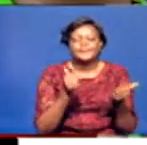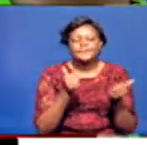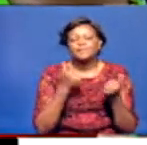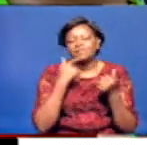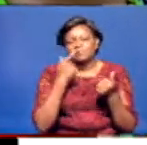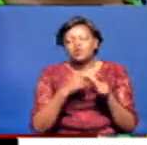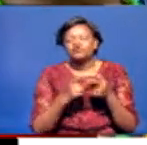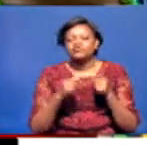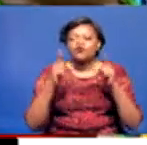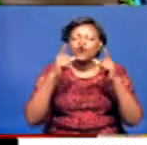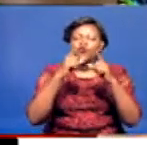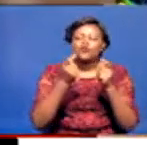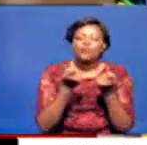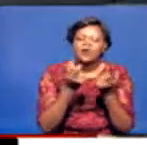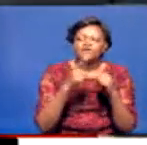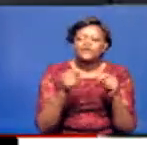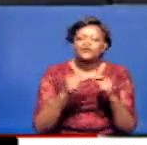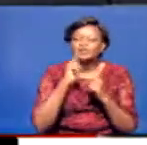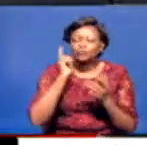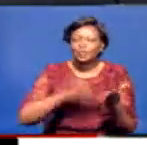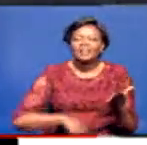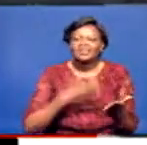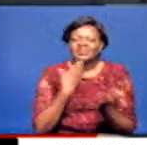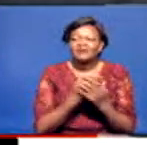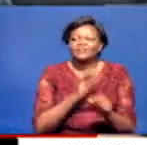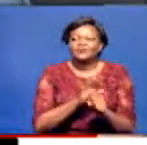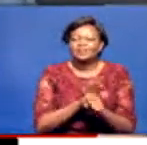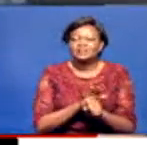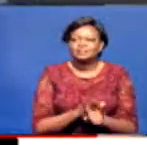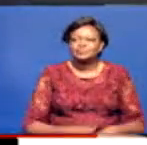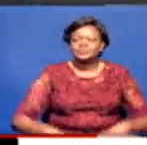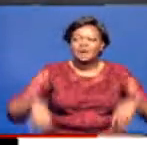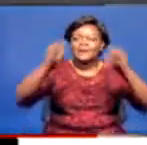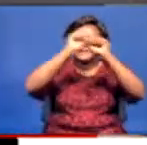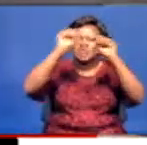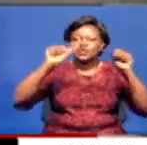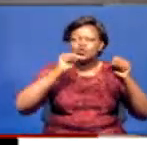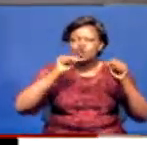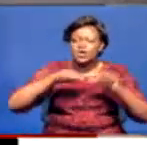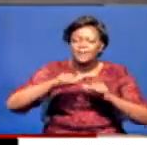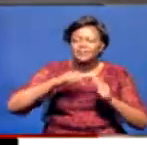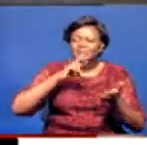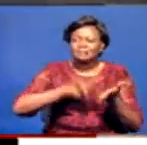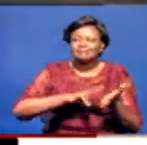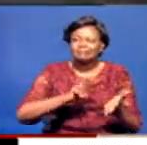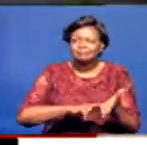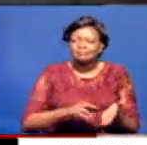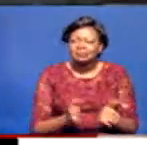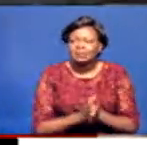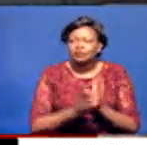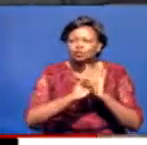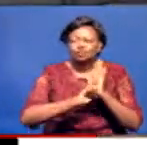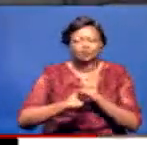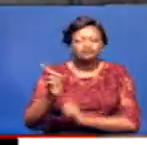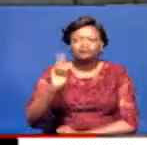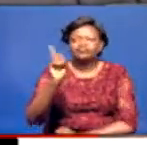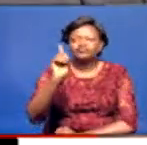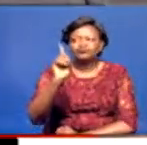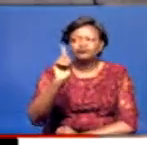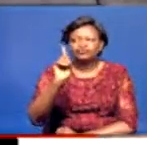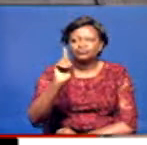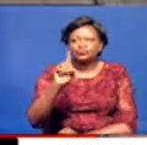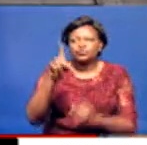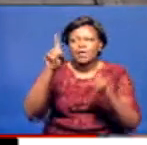words, I will again want to say thank you very much. No, presidency is not just about legislation and regulations. We are supposed